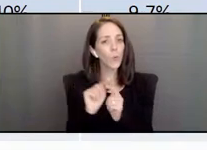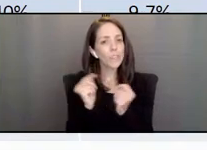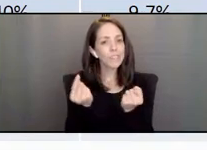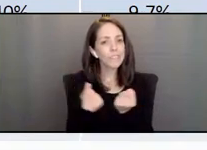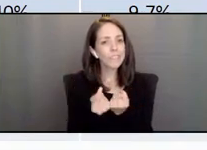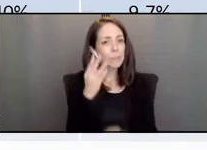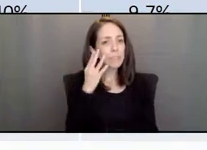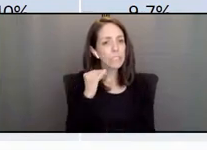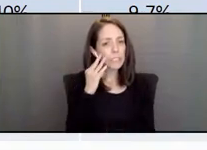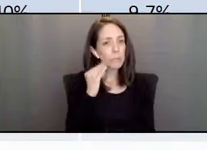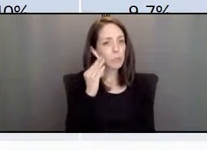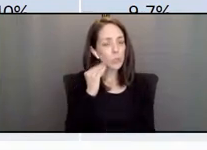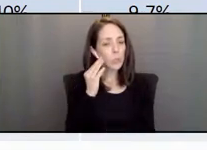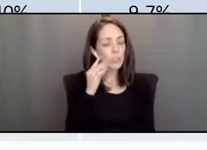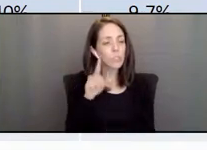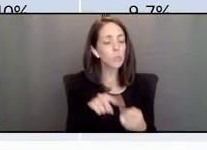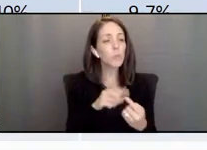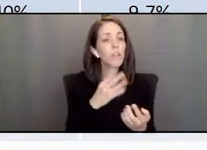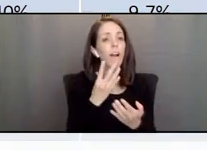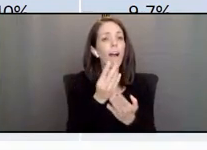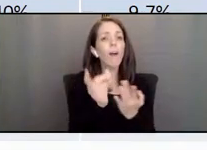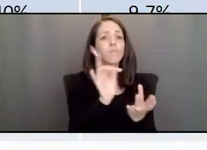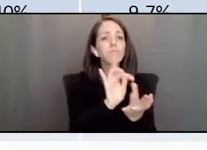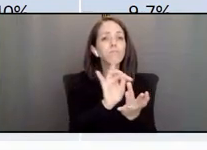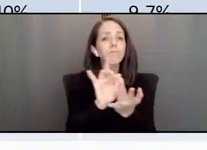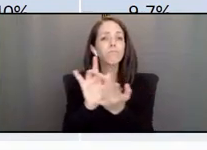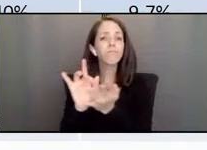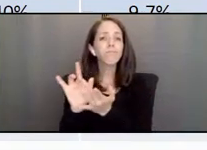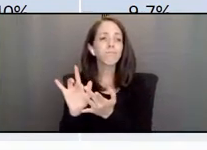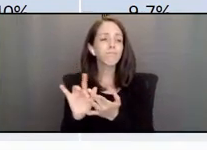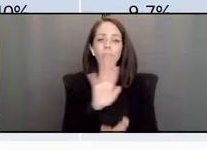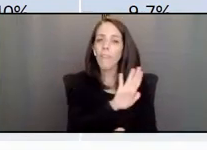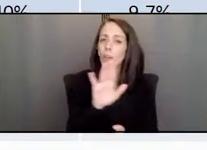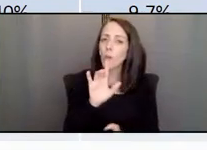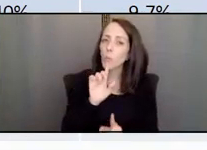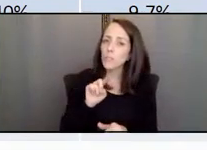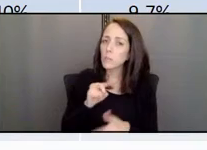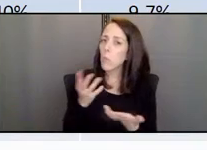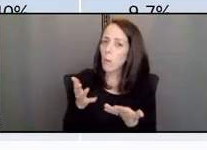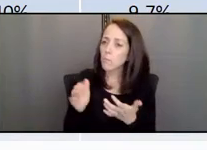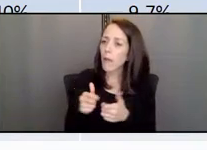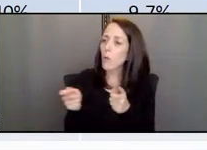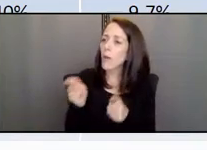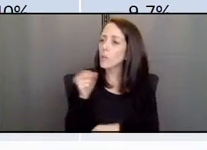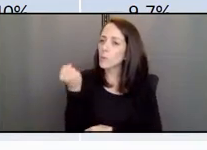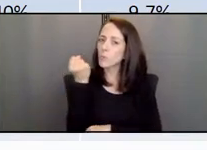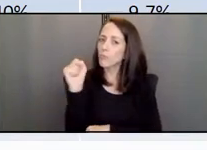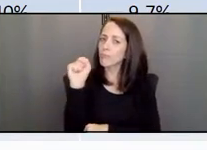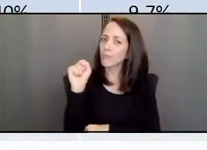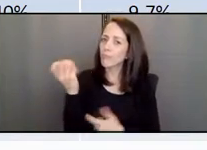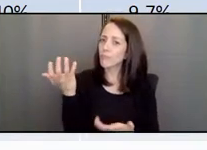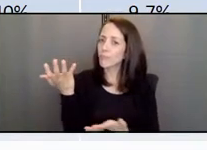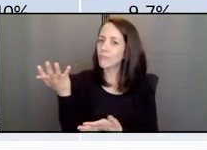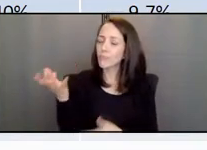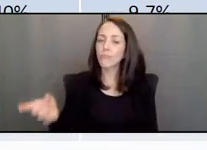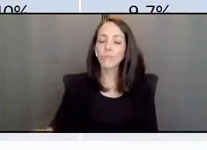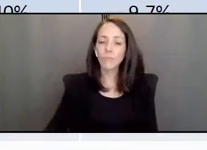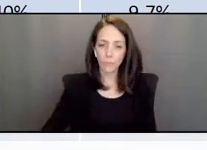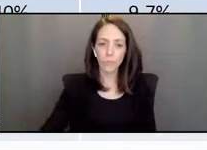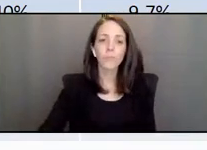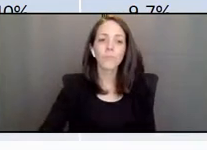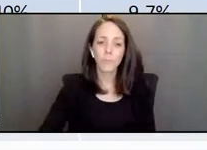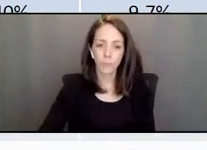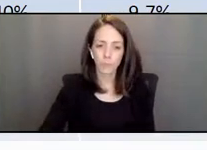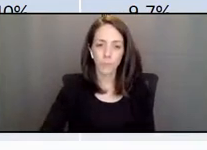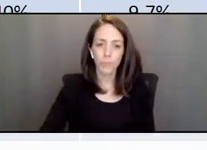you go out to do the outreach, and how have you managed some of the resistance? Yeah, absolutely. And I'll talk a little bit about that later,